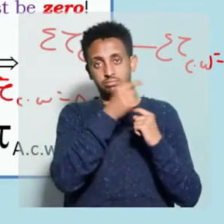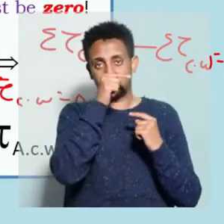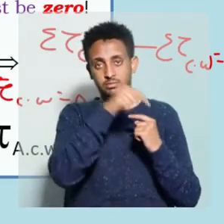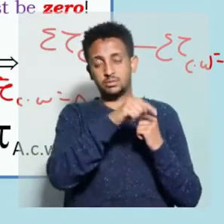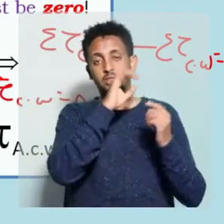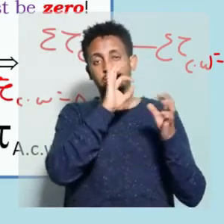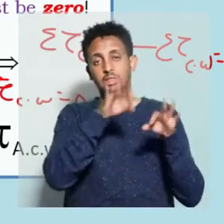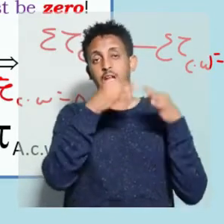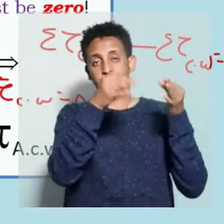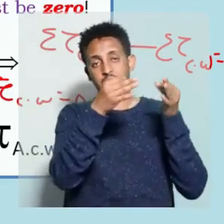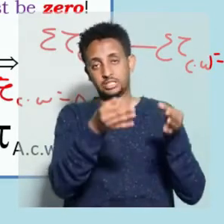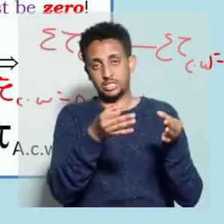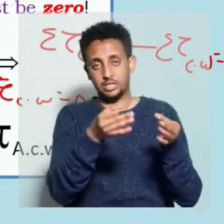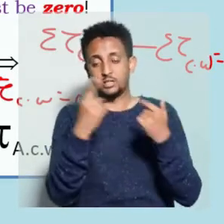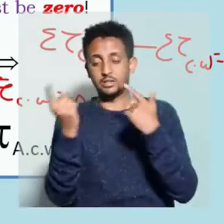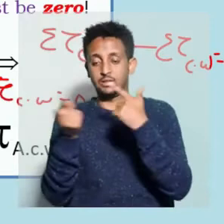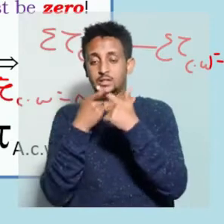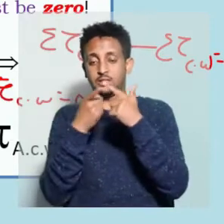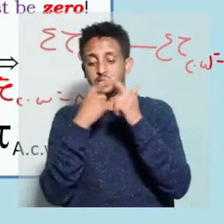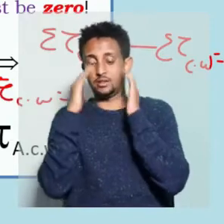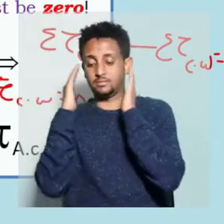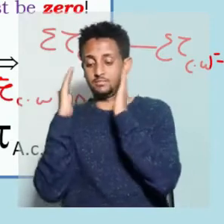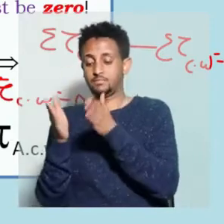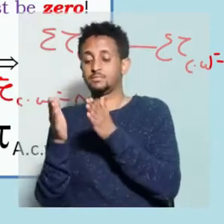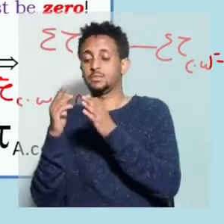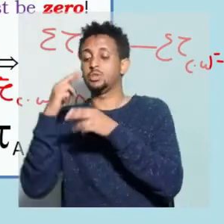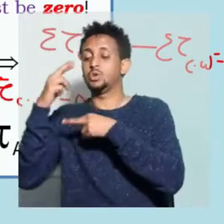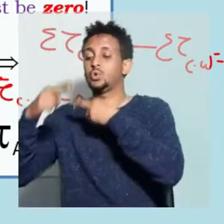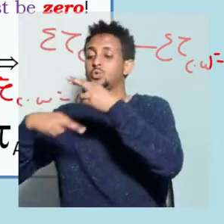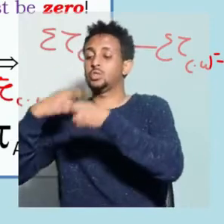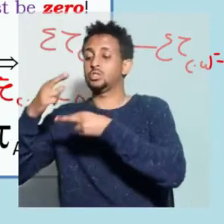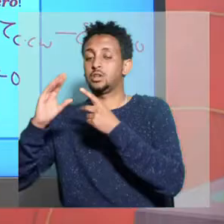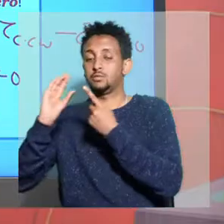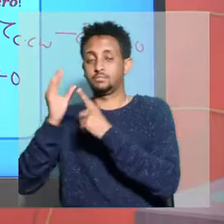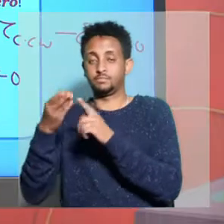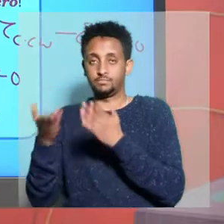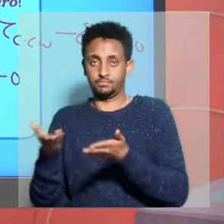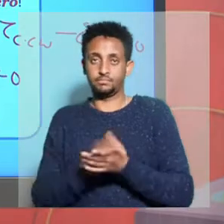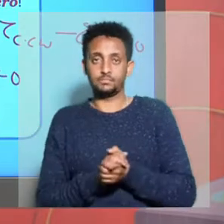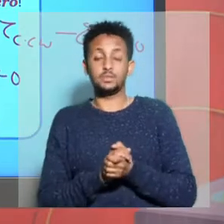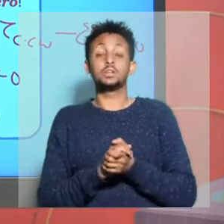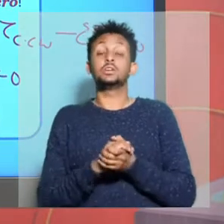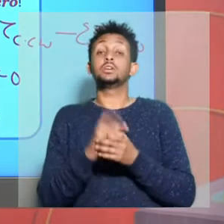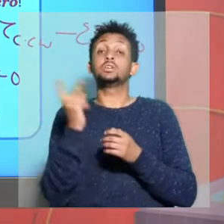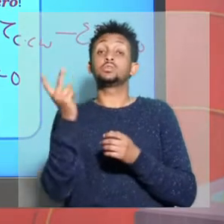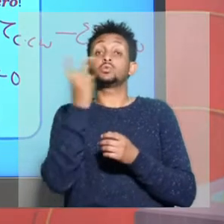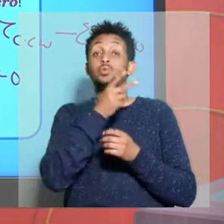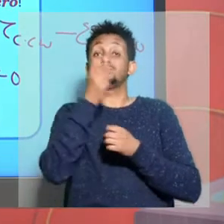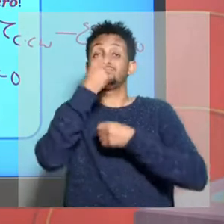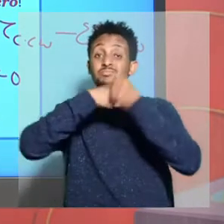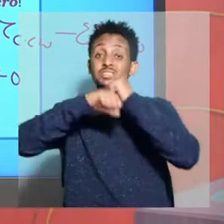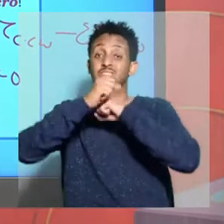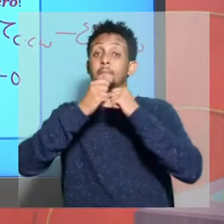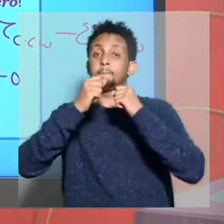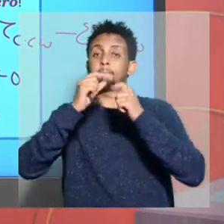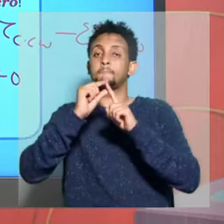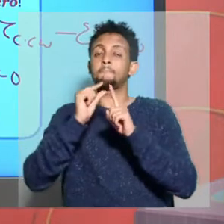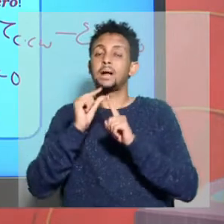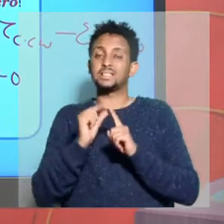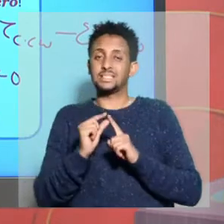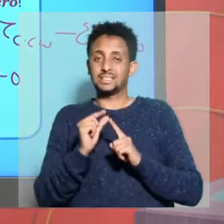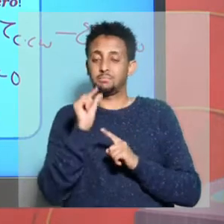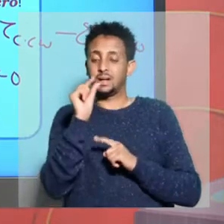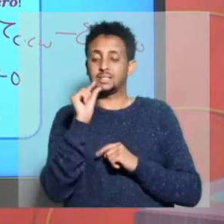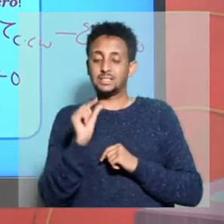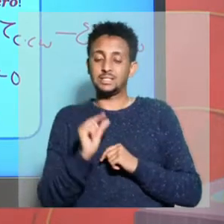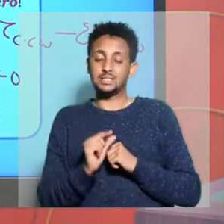be translational condition. The second condition is known to be rotational condition. For those systems, the particle systems